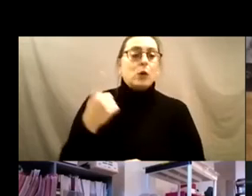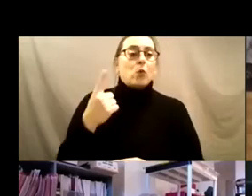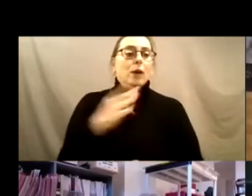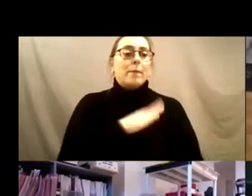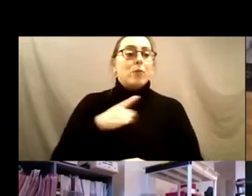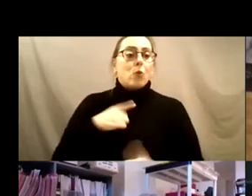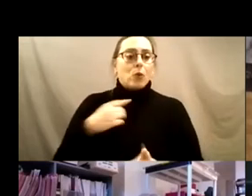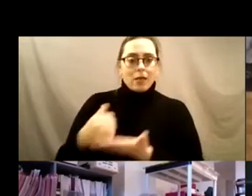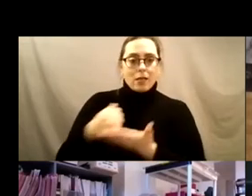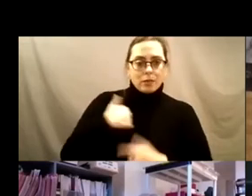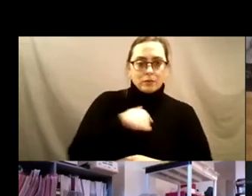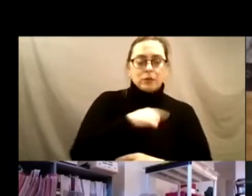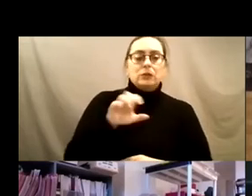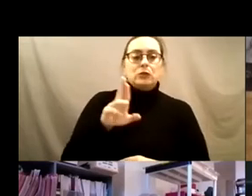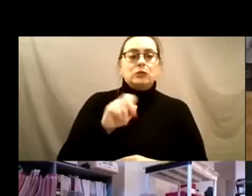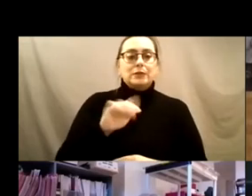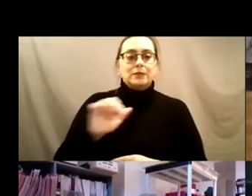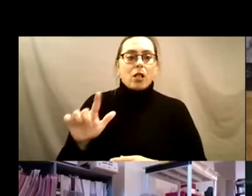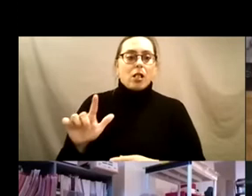members, Crystal